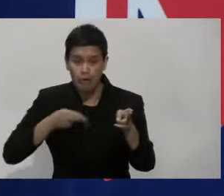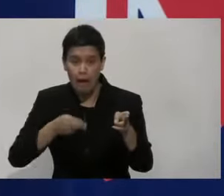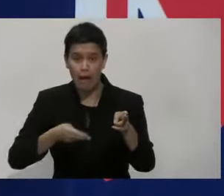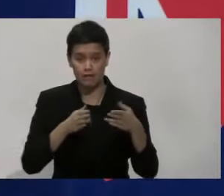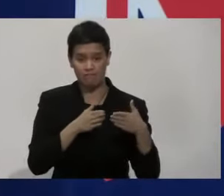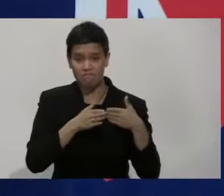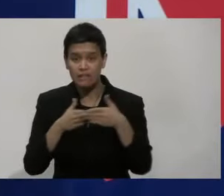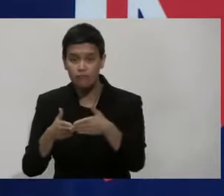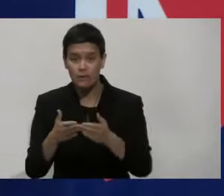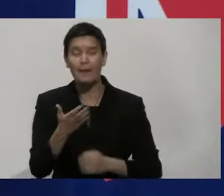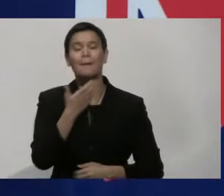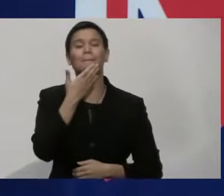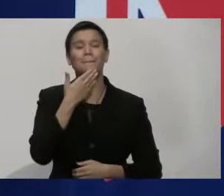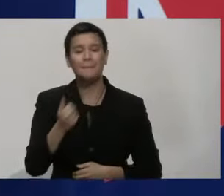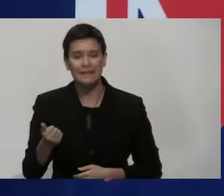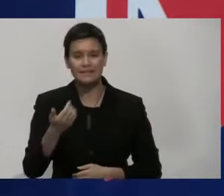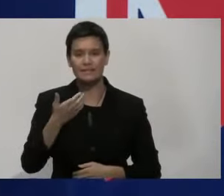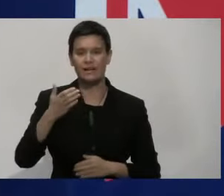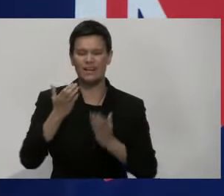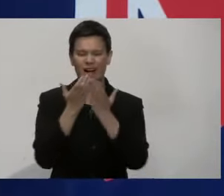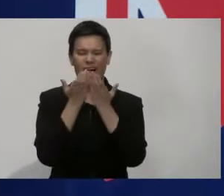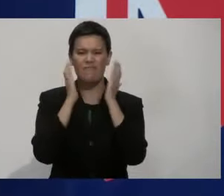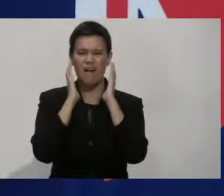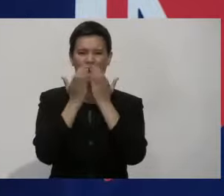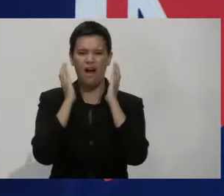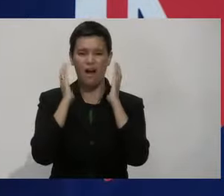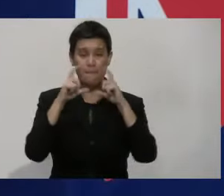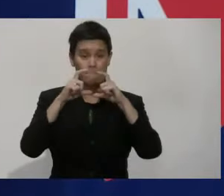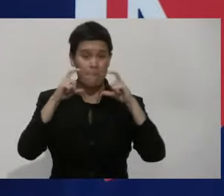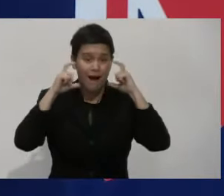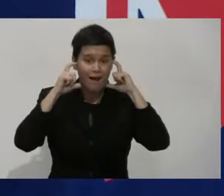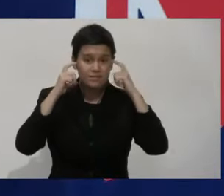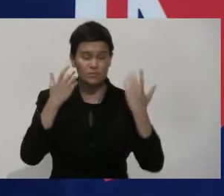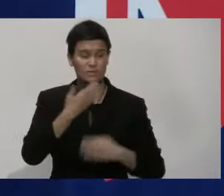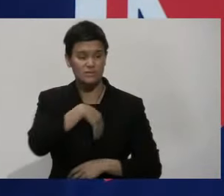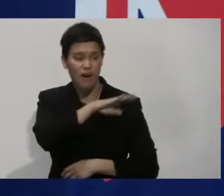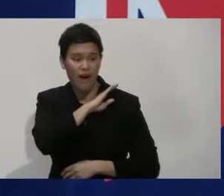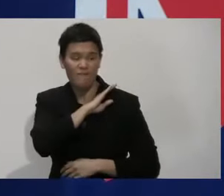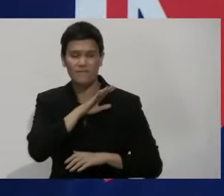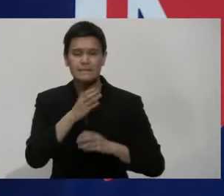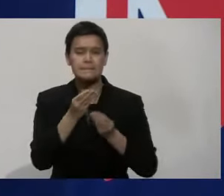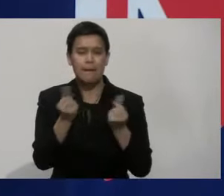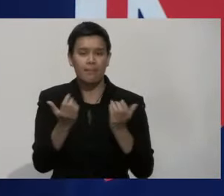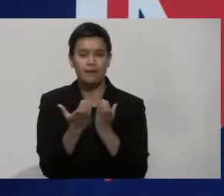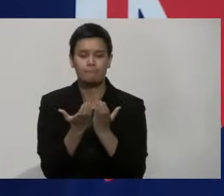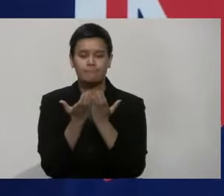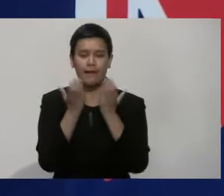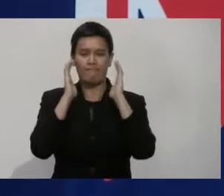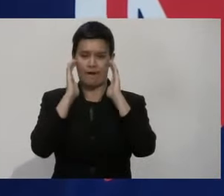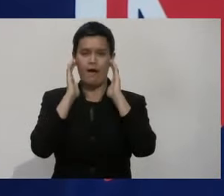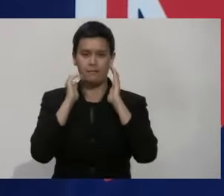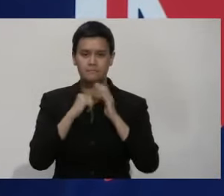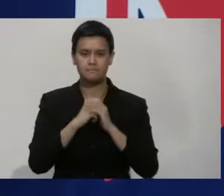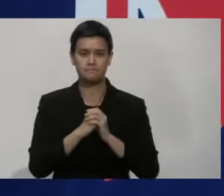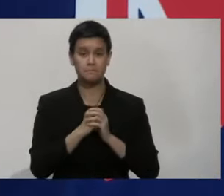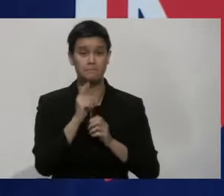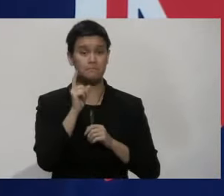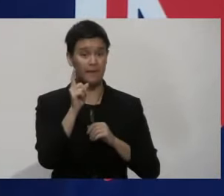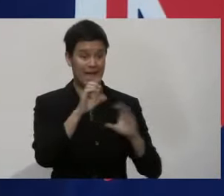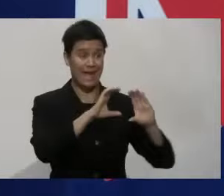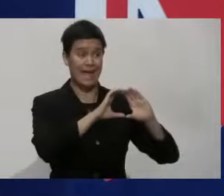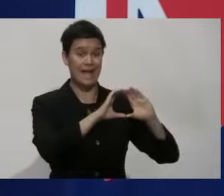face covering. Given the recent transmission we have seen on this form of transport, Cabinet has decided to move